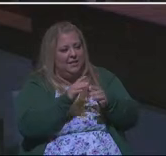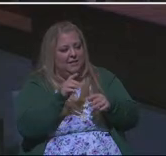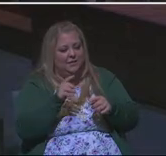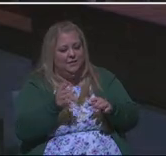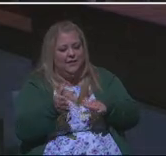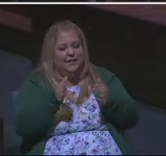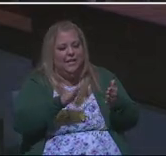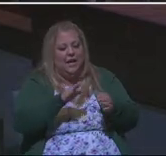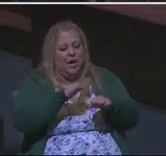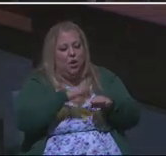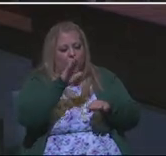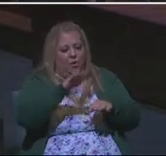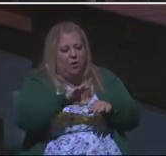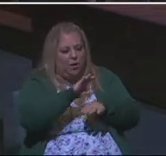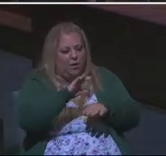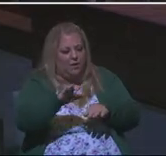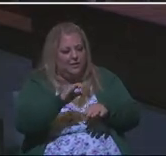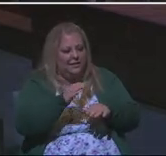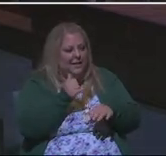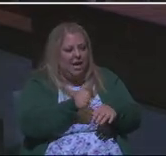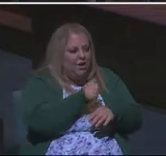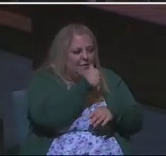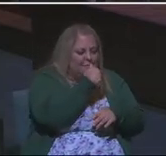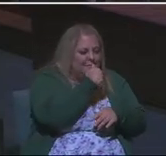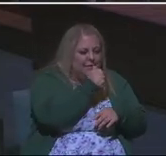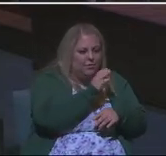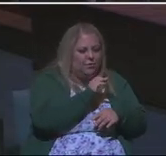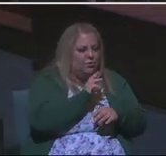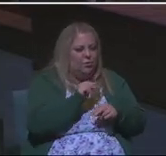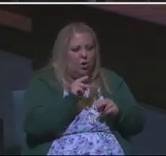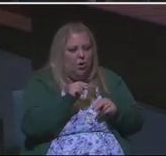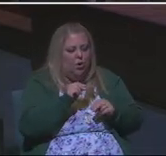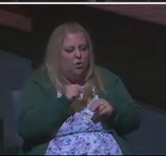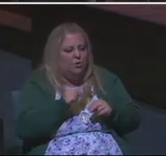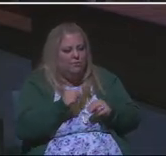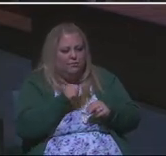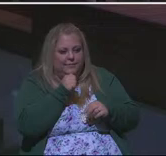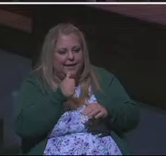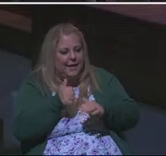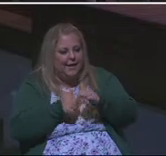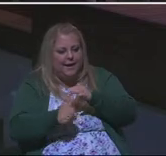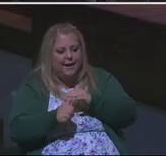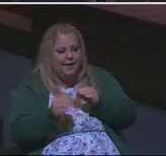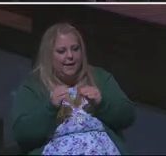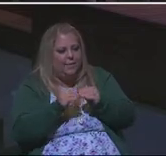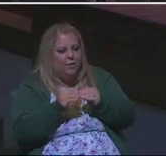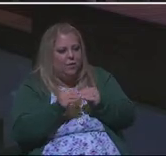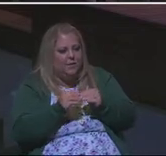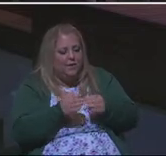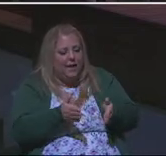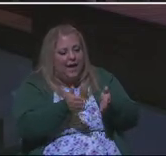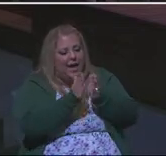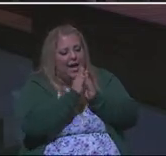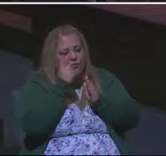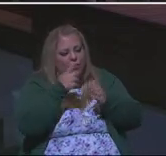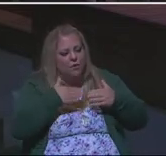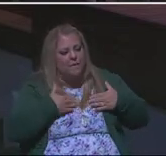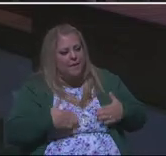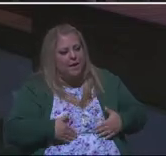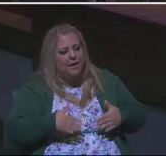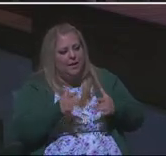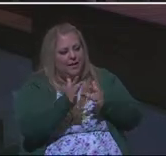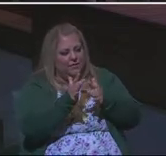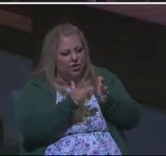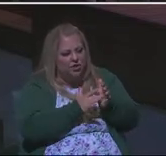public Christians and said, you know what? We're not hiding any longer. Can we have the body of Jesus so we can bury him properly? And so they give